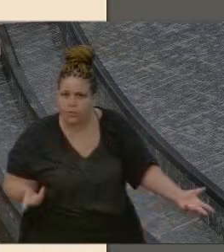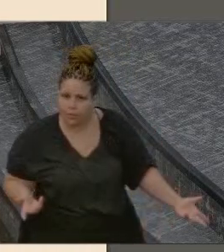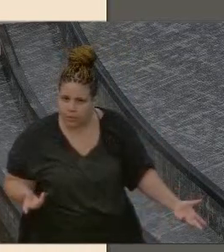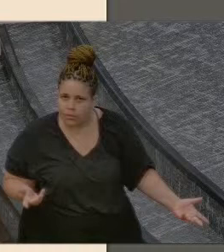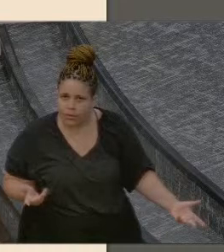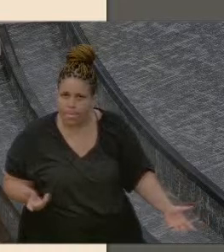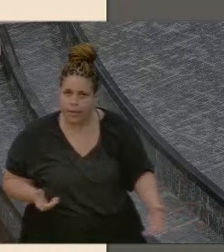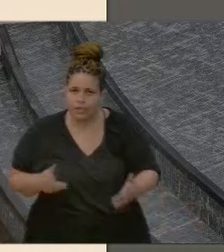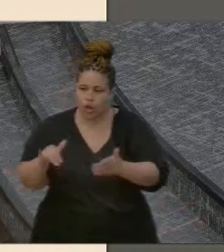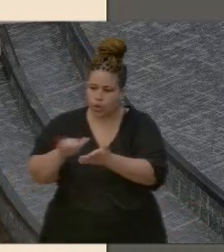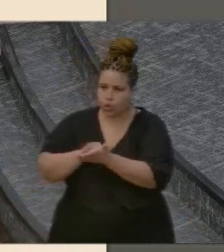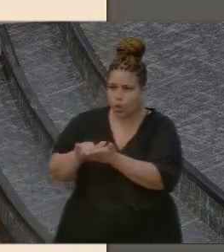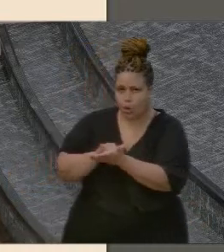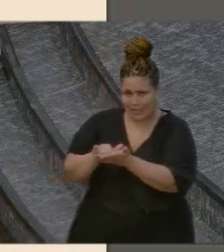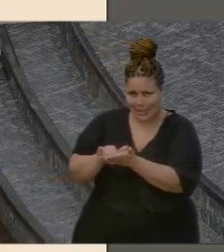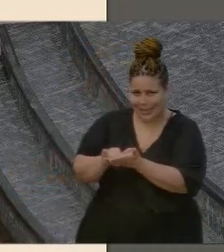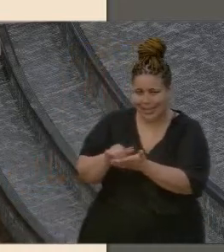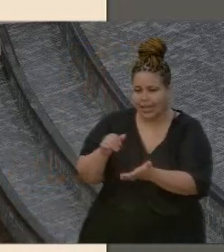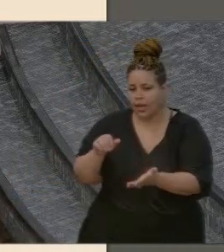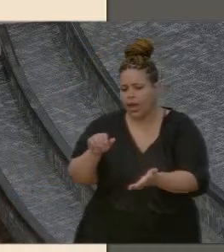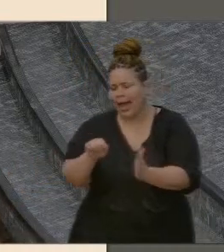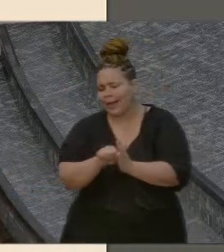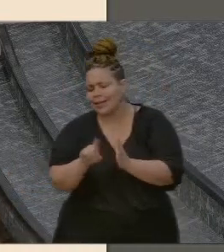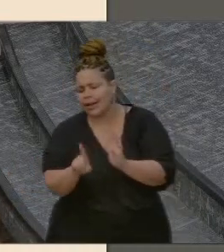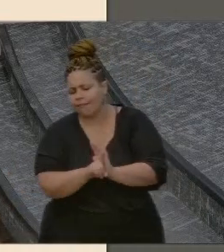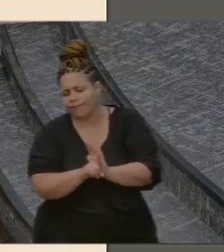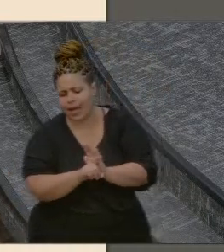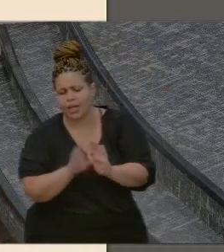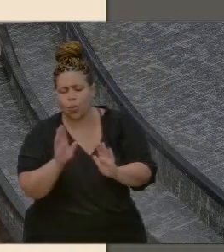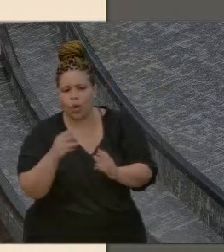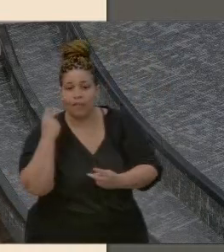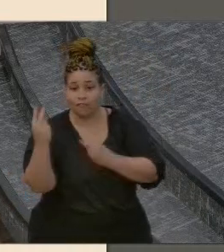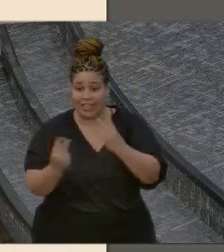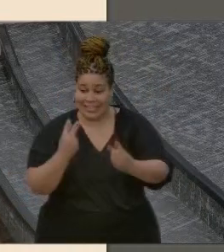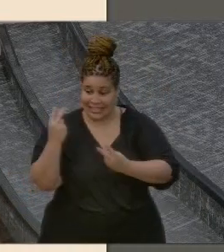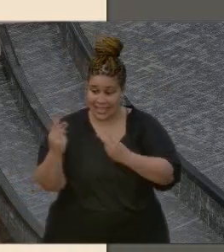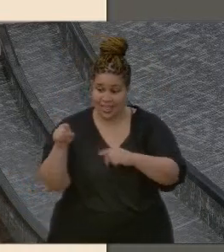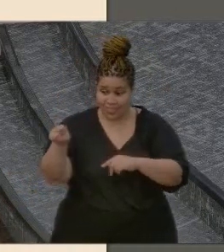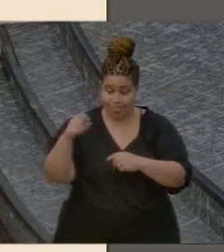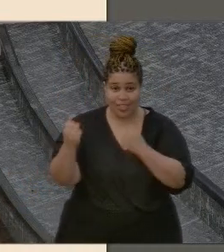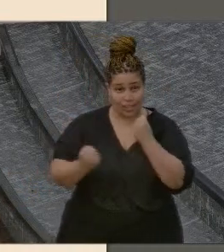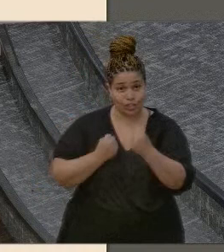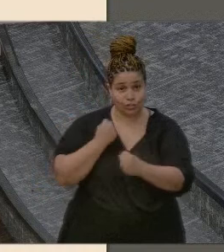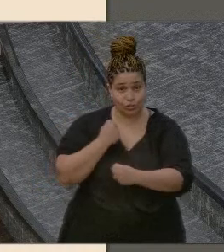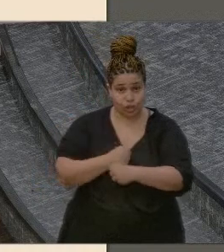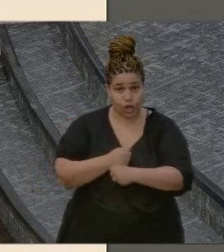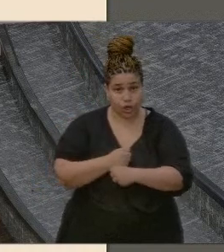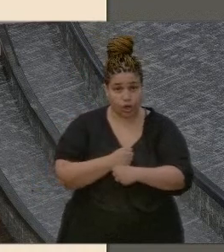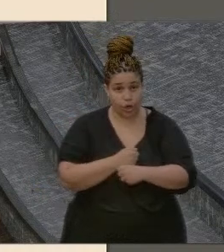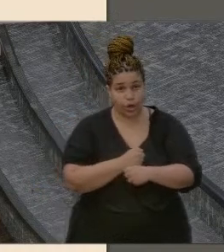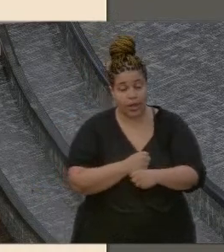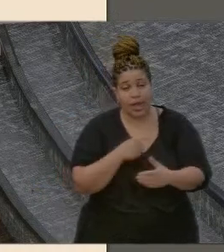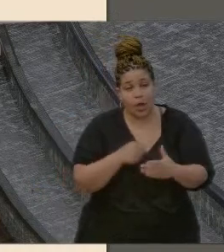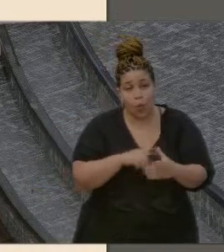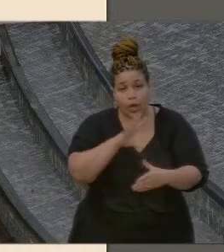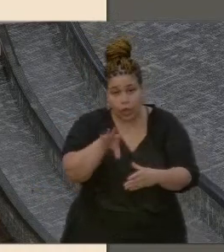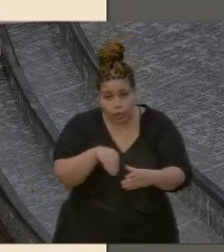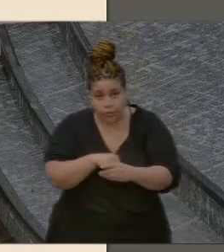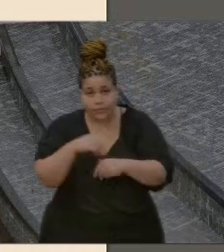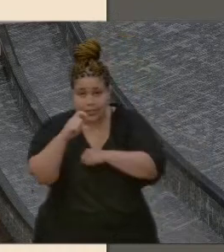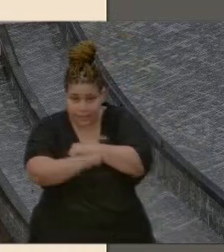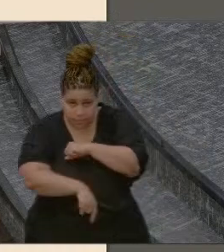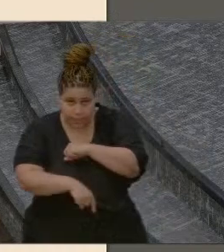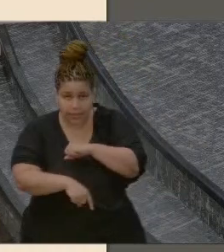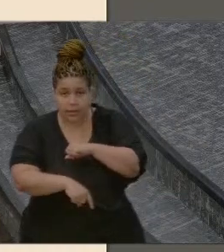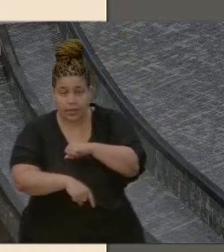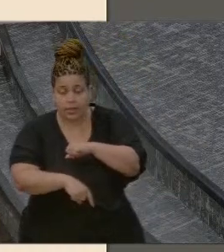have identified and we're going to visit this year what I term inclusive disciplinary schools. So